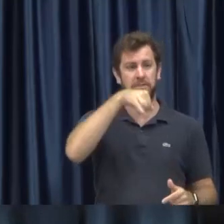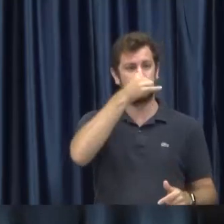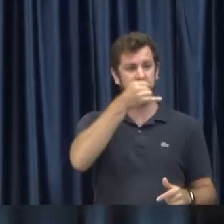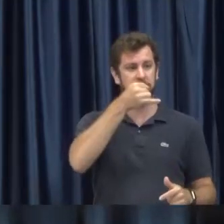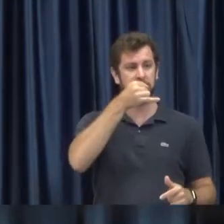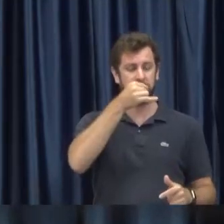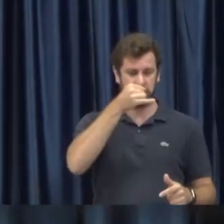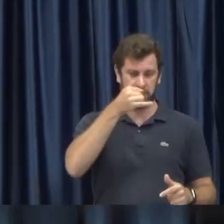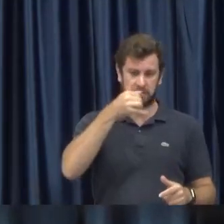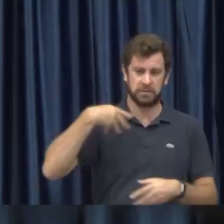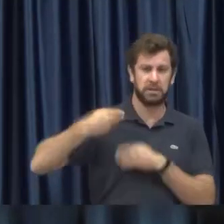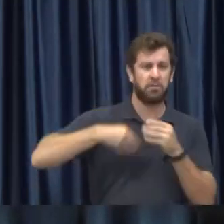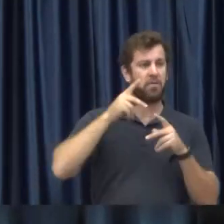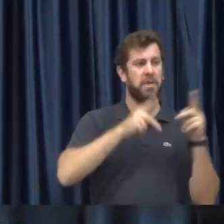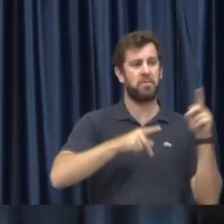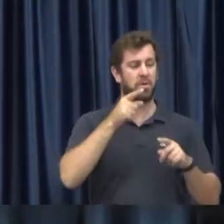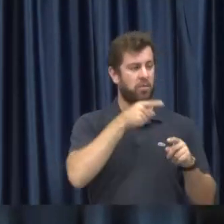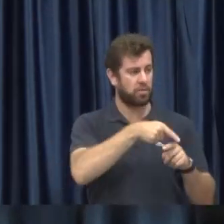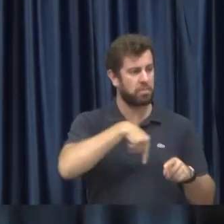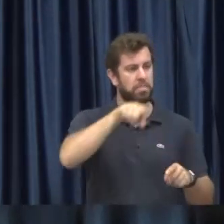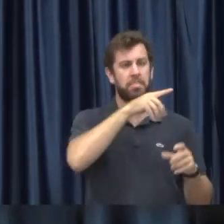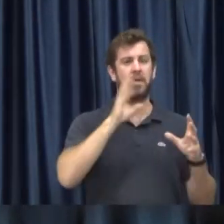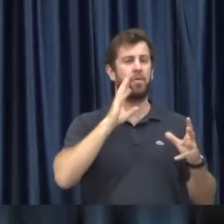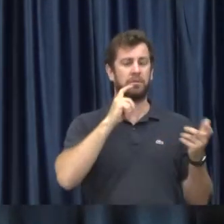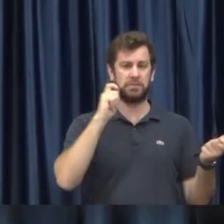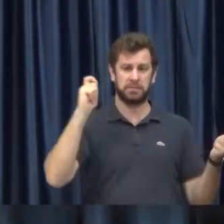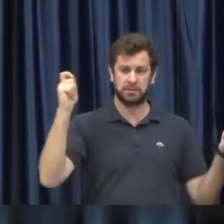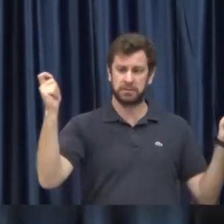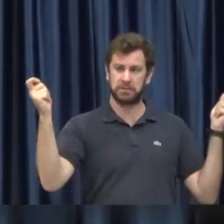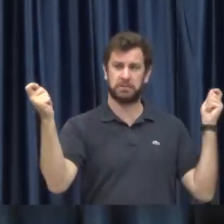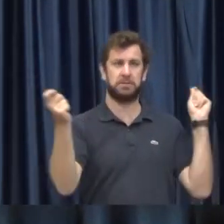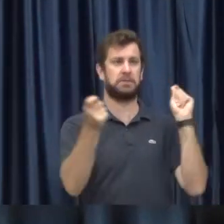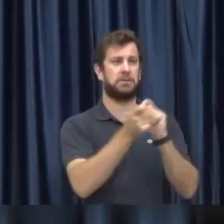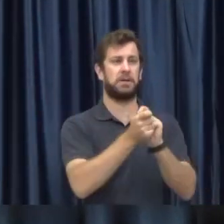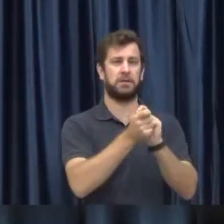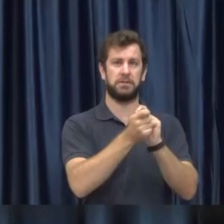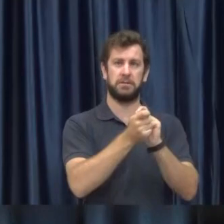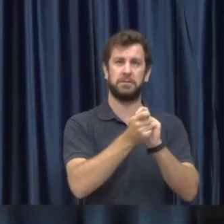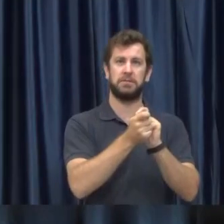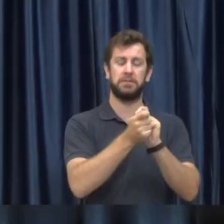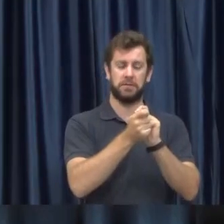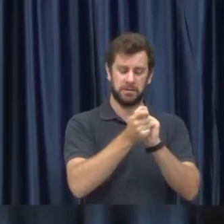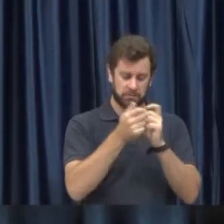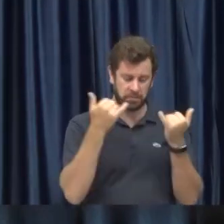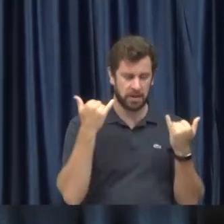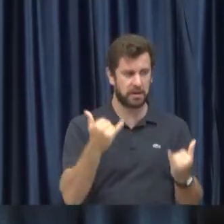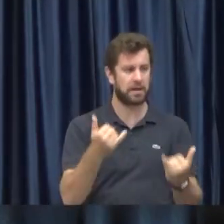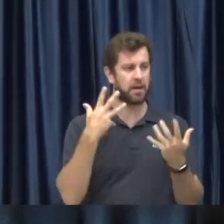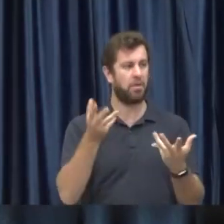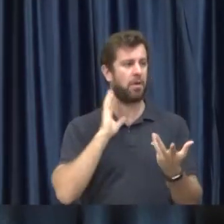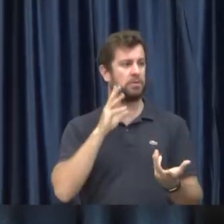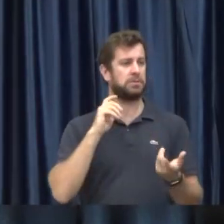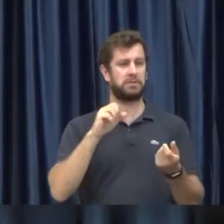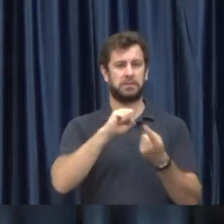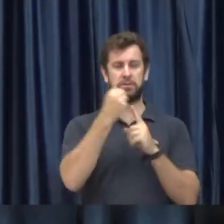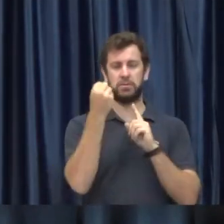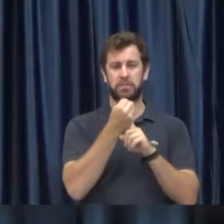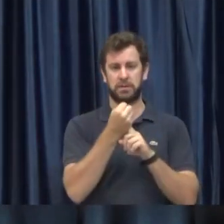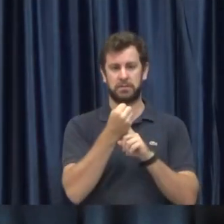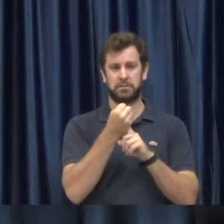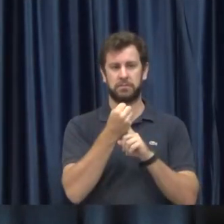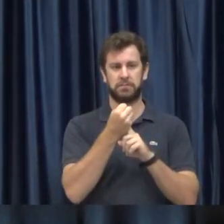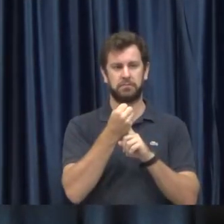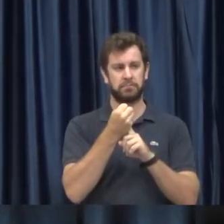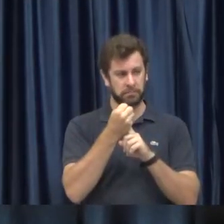who will be able to change, through the help of Allah, the conditions that we are living in today. I leave you with